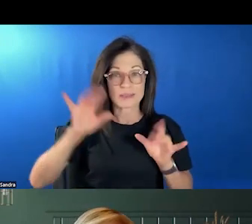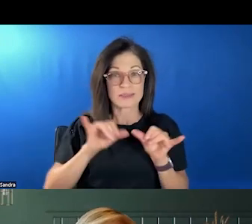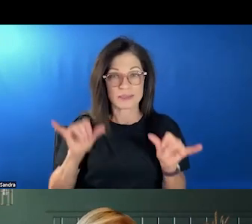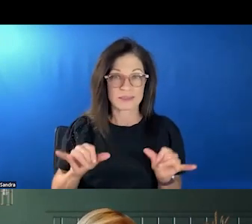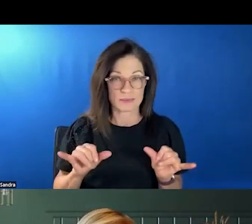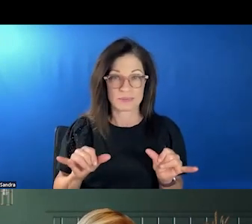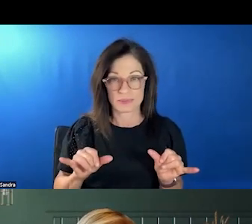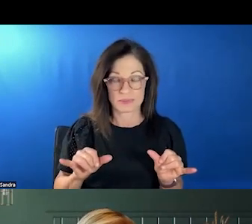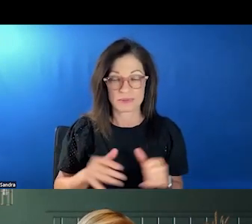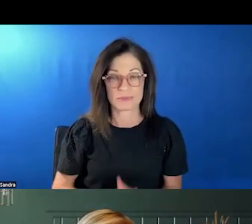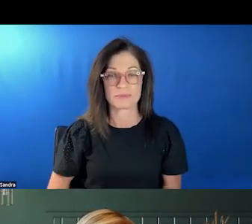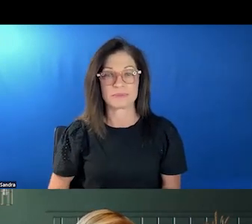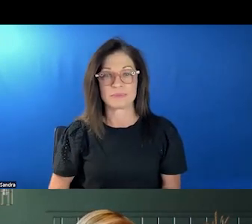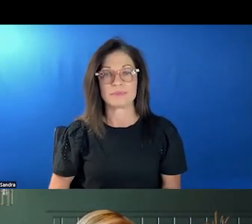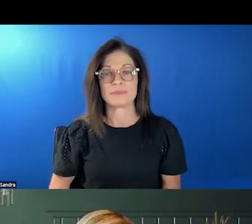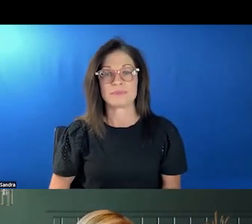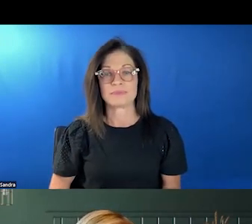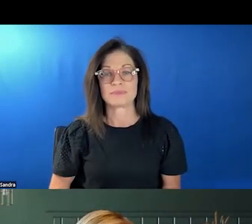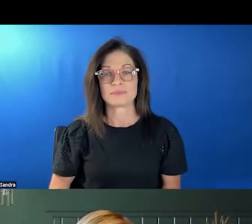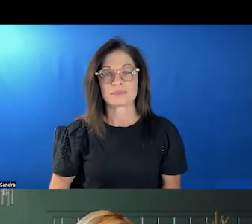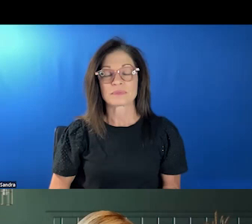are. And the